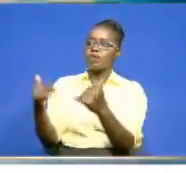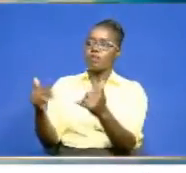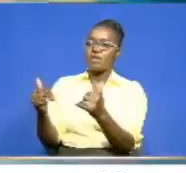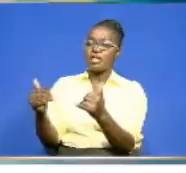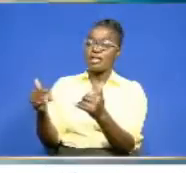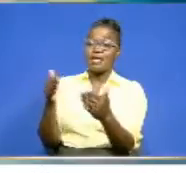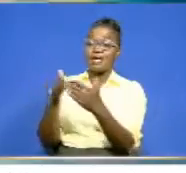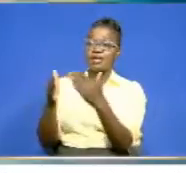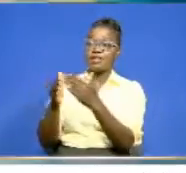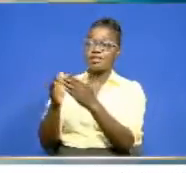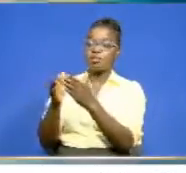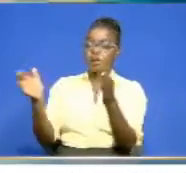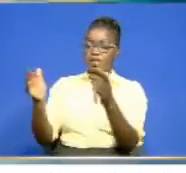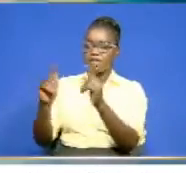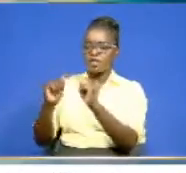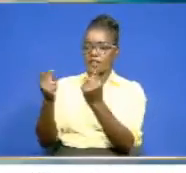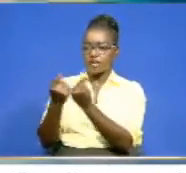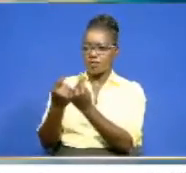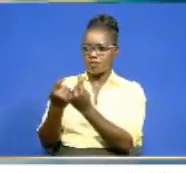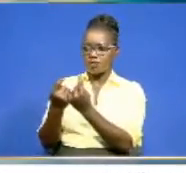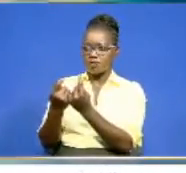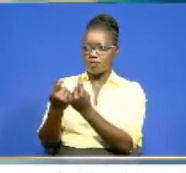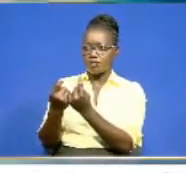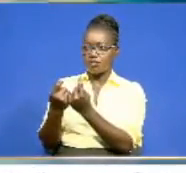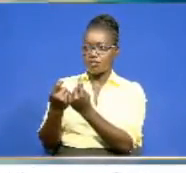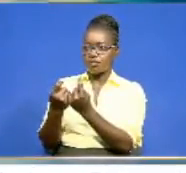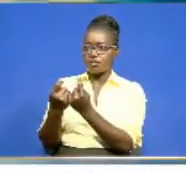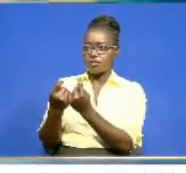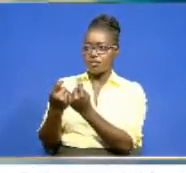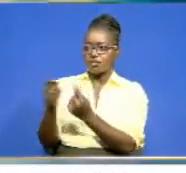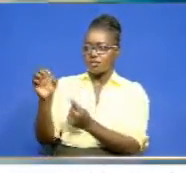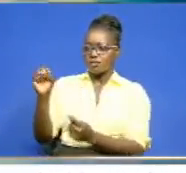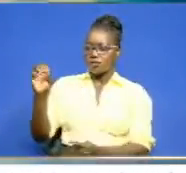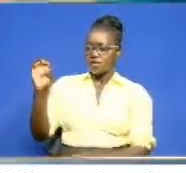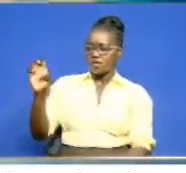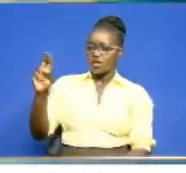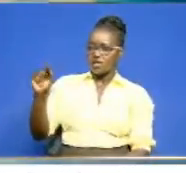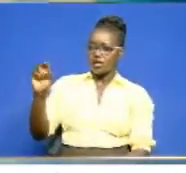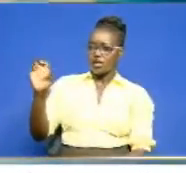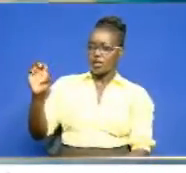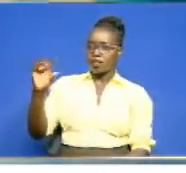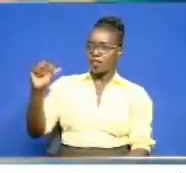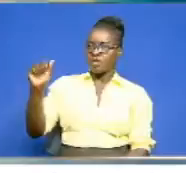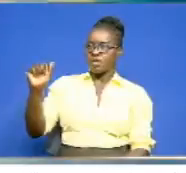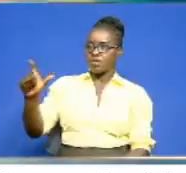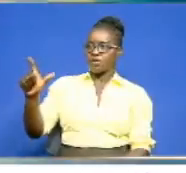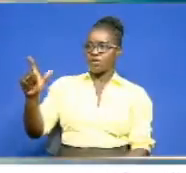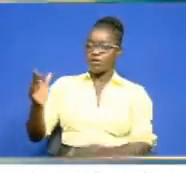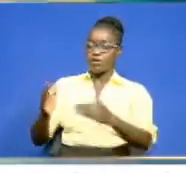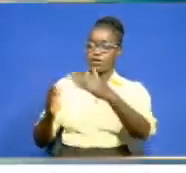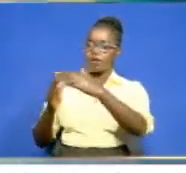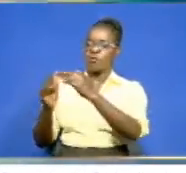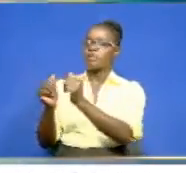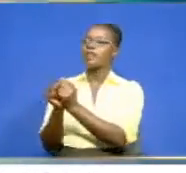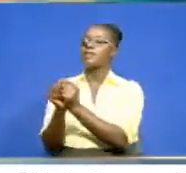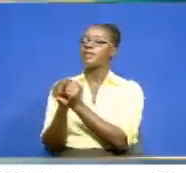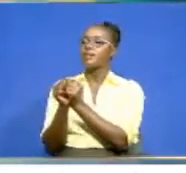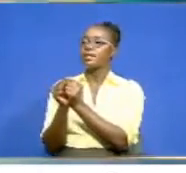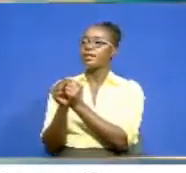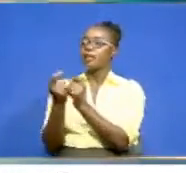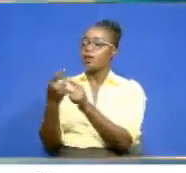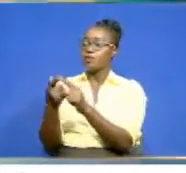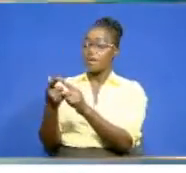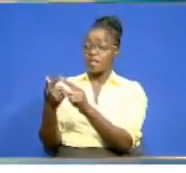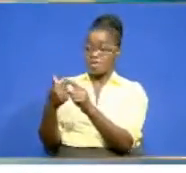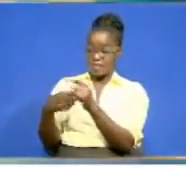guys. Remember, Senegal is top 10 ranked, and we are 115. So